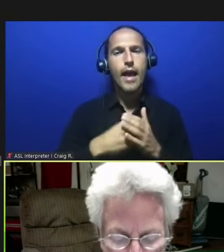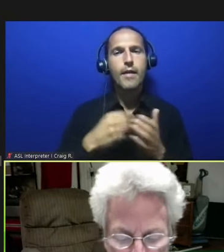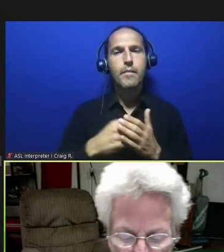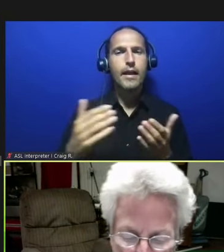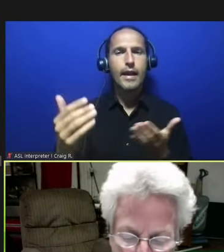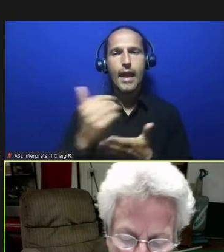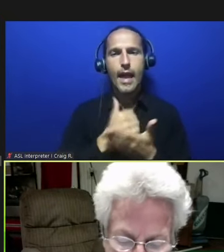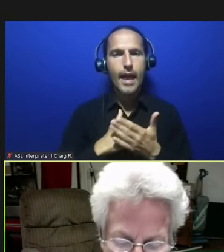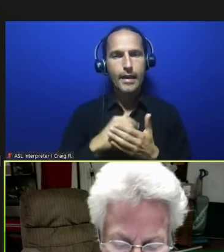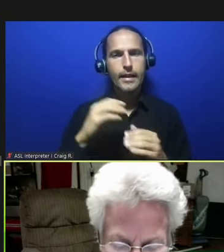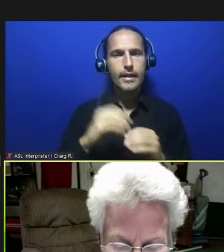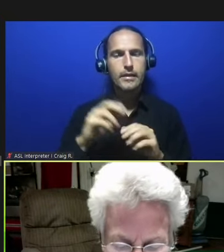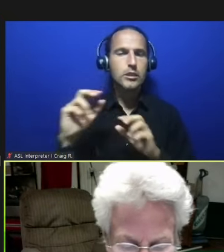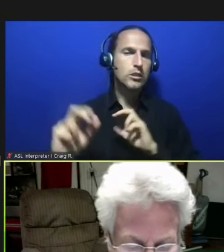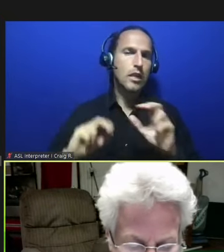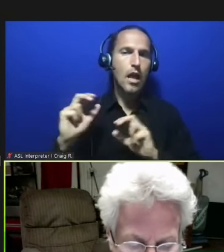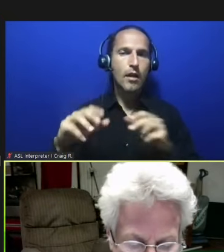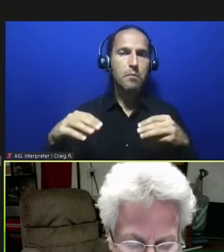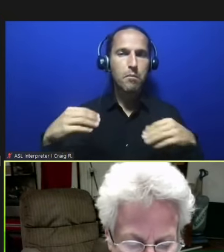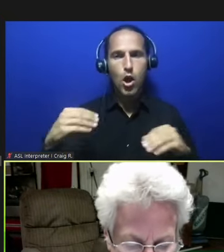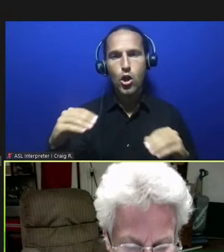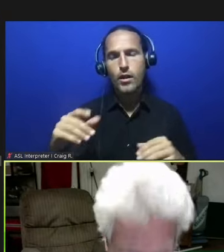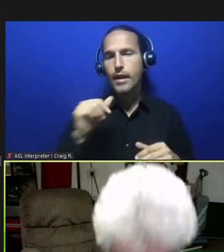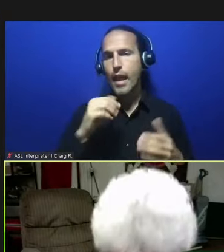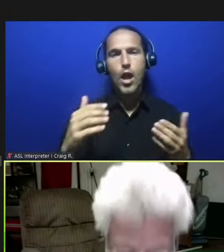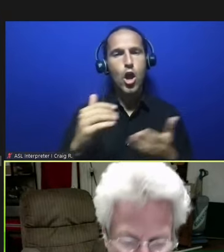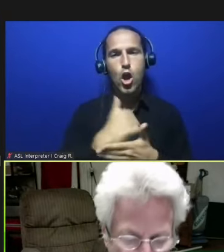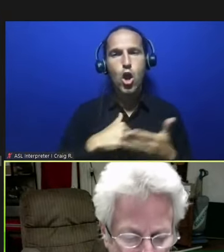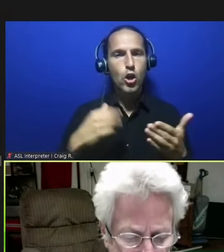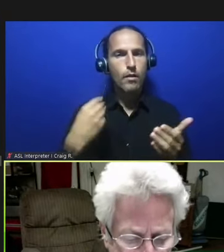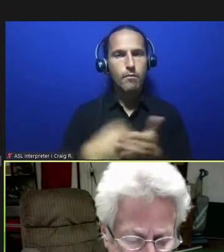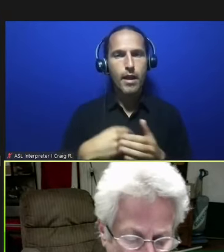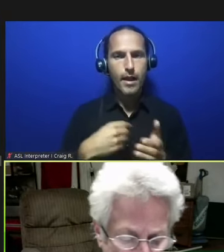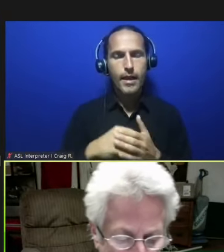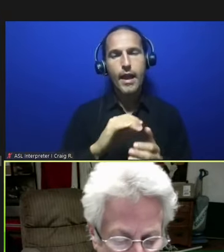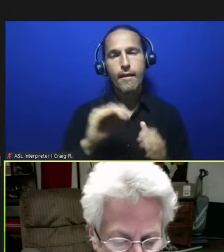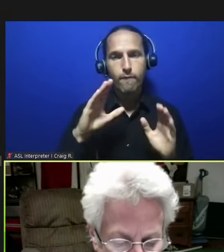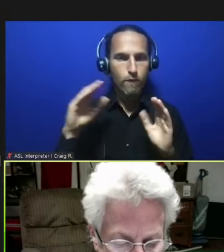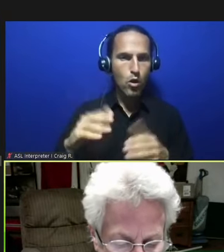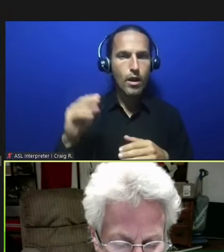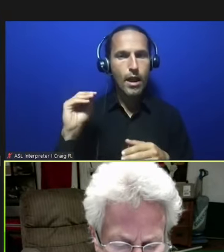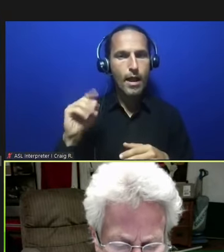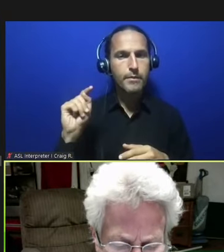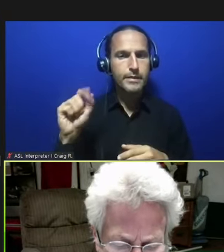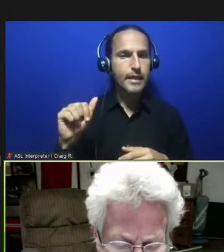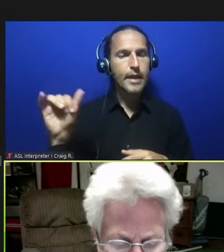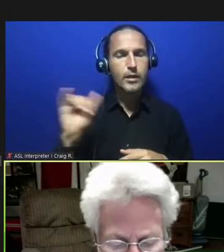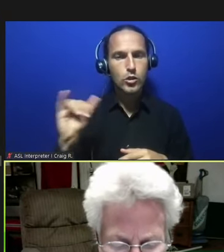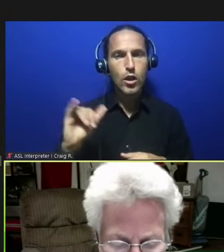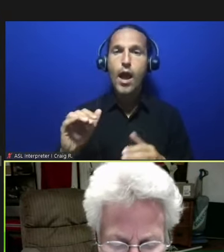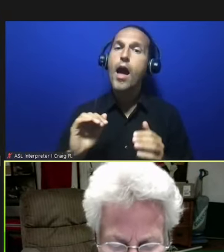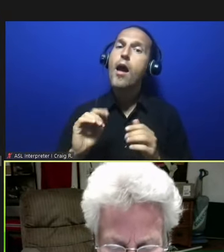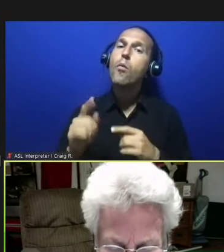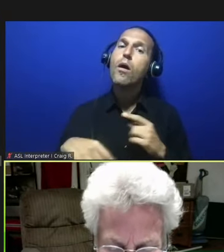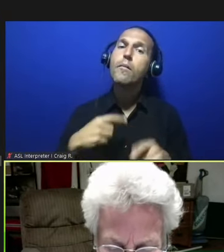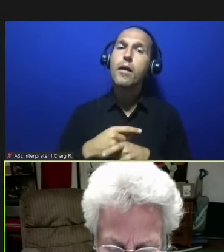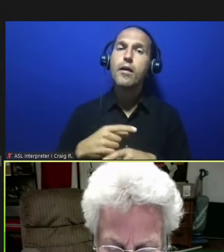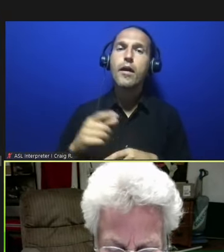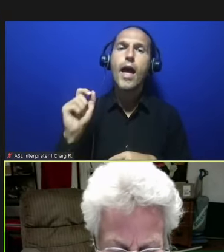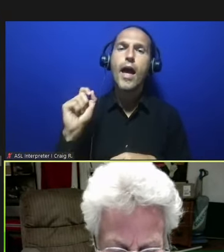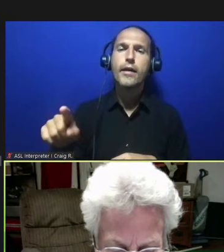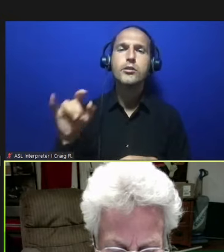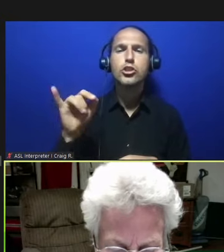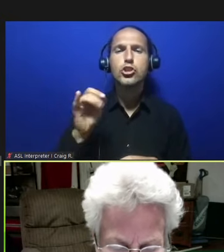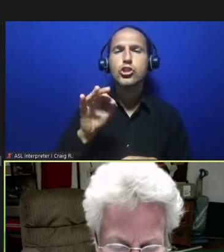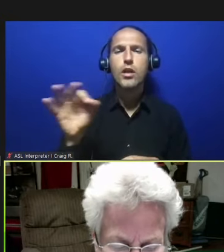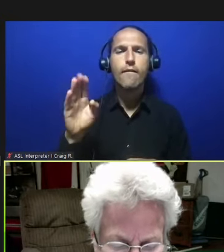money made in the stock market, which is not earned money, and dedicated to the MTA. How about asking Jeff Bezos to